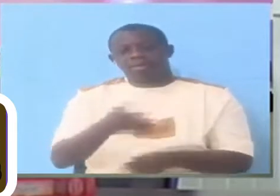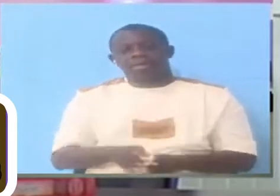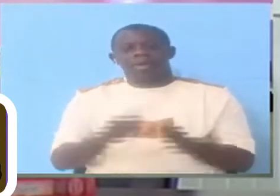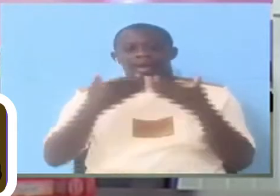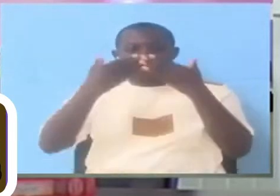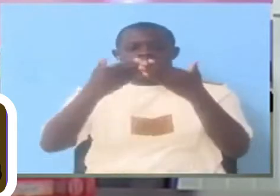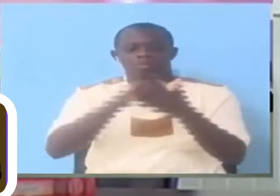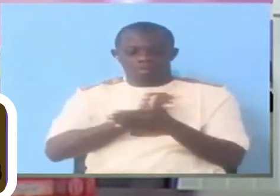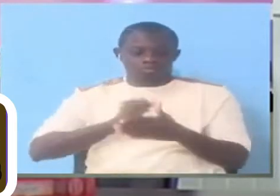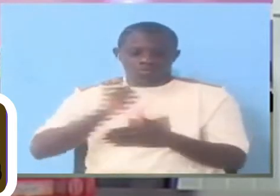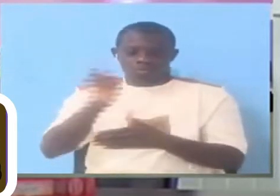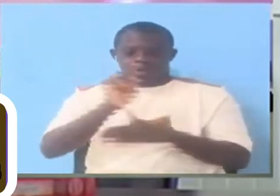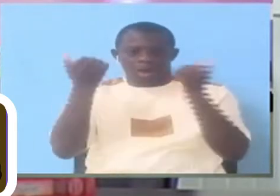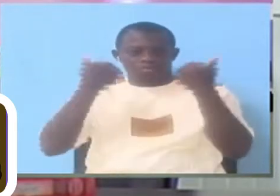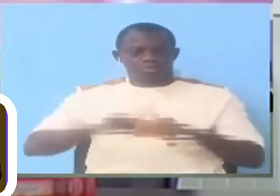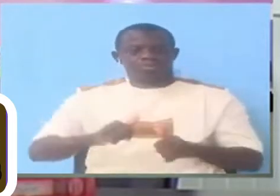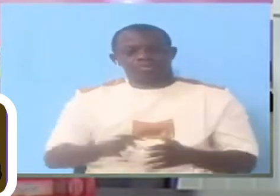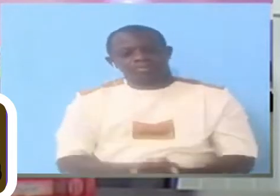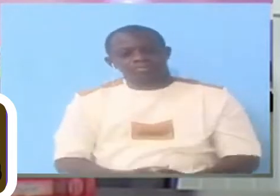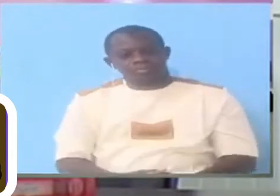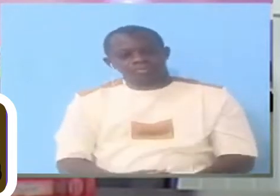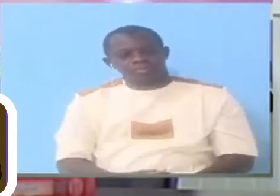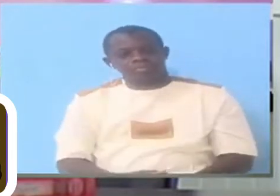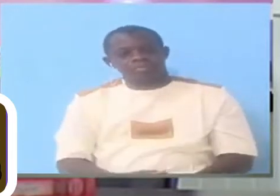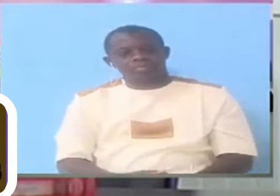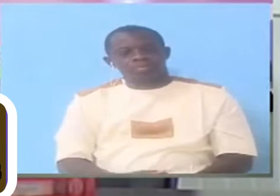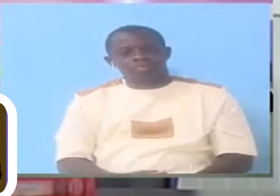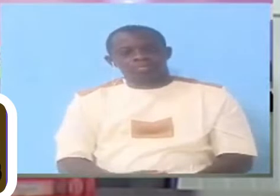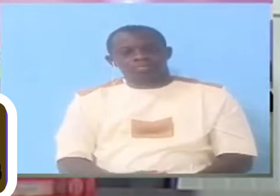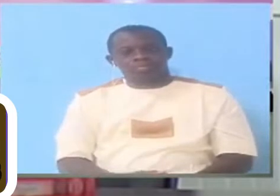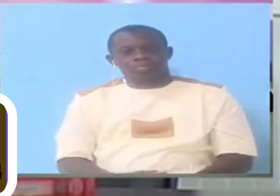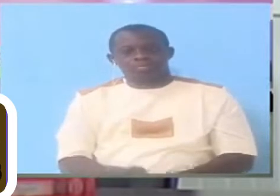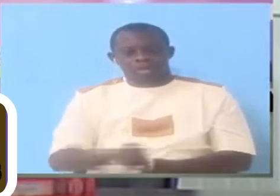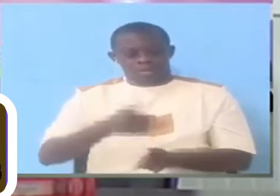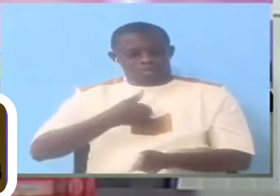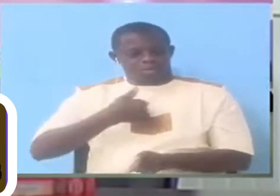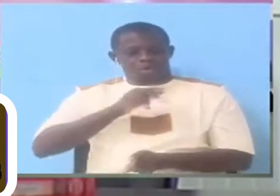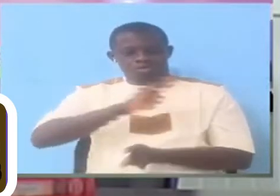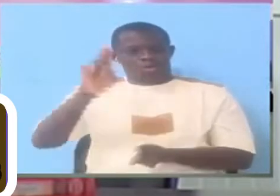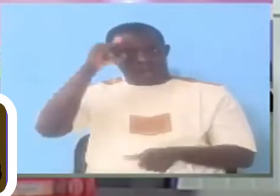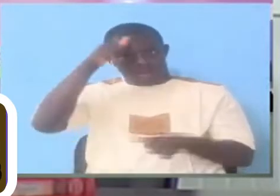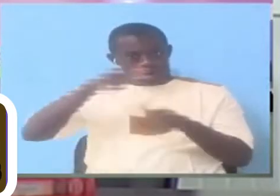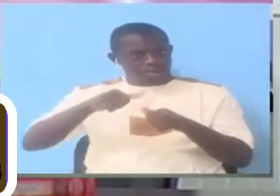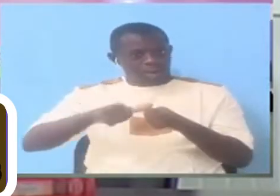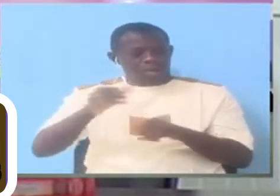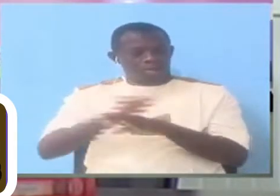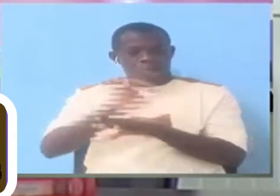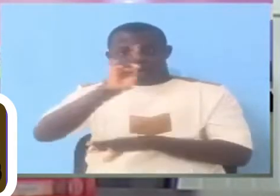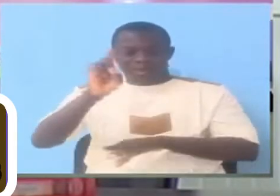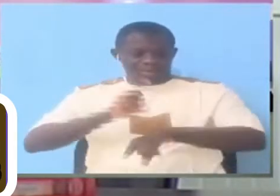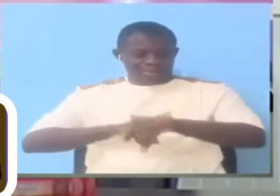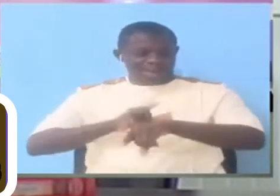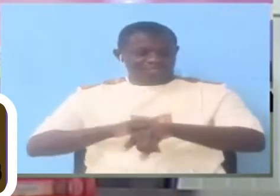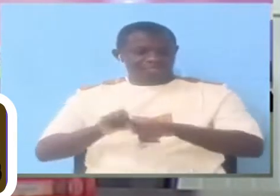what happened. Wax ñu lu xew. Well, I can't remember specifically what time it was, but at some point